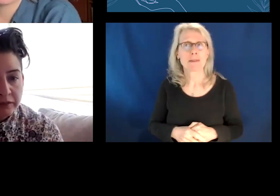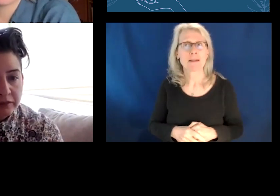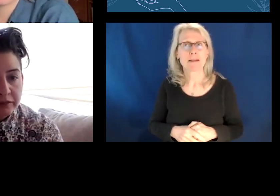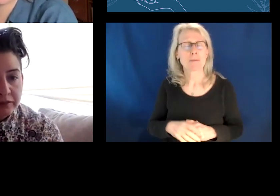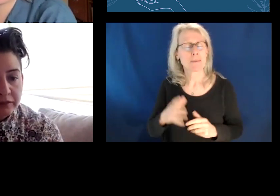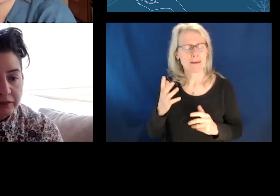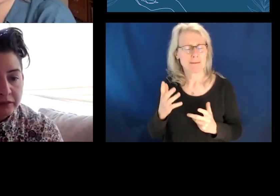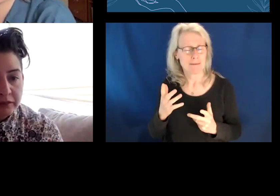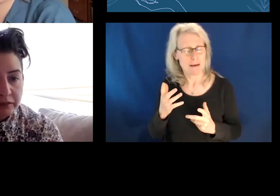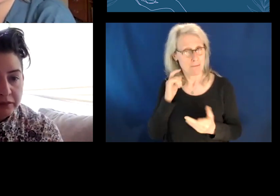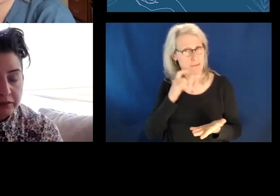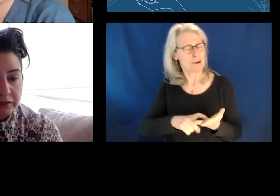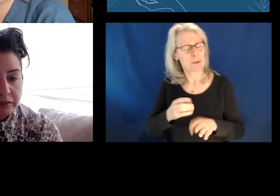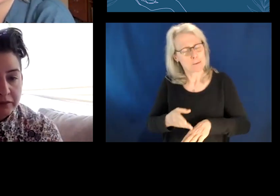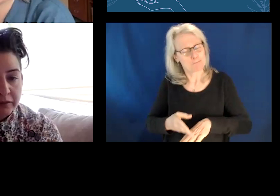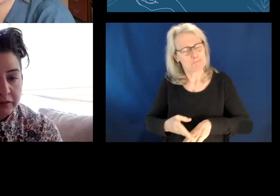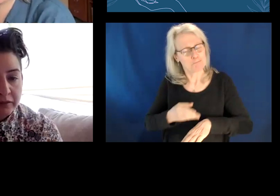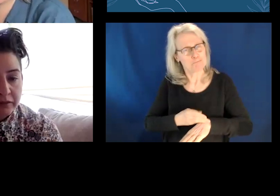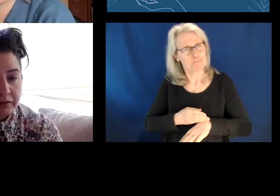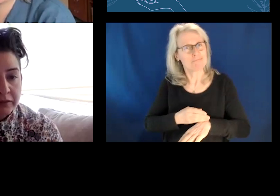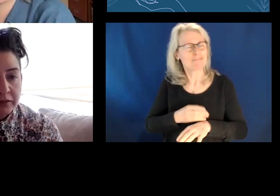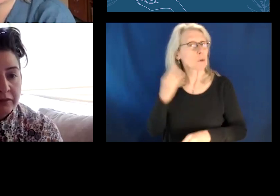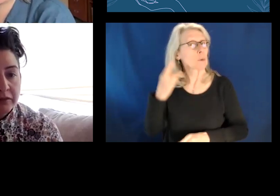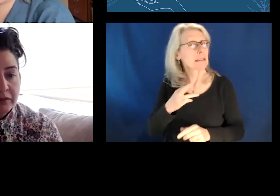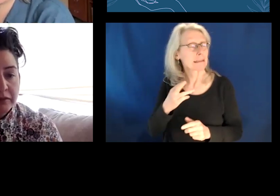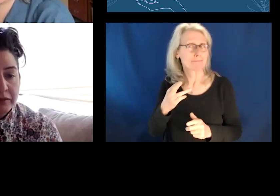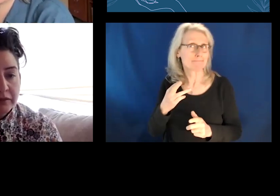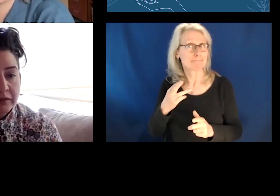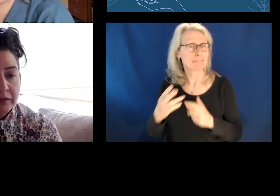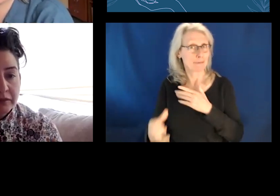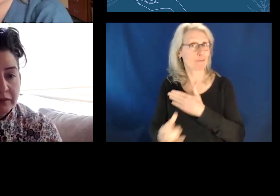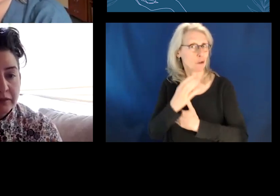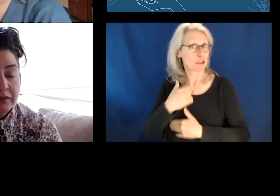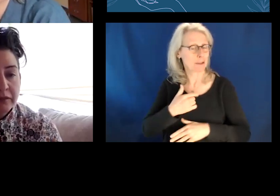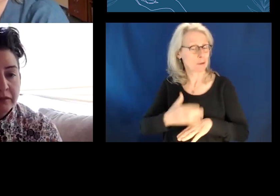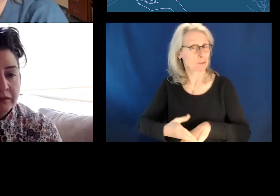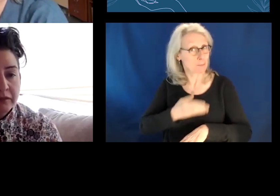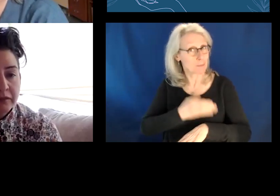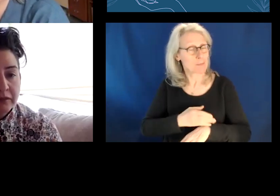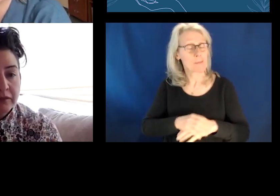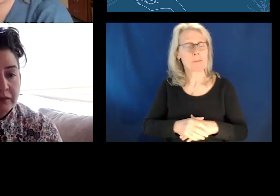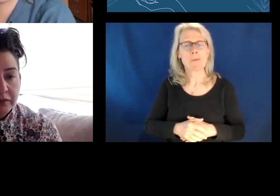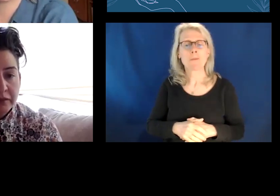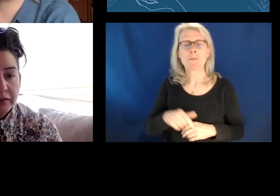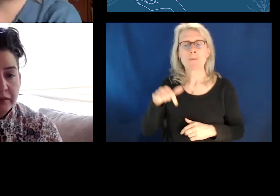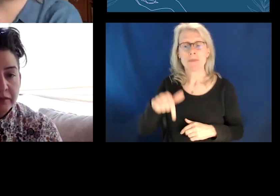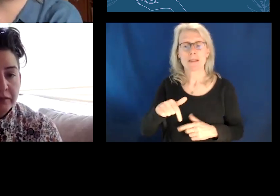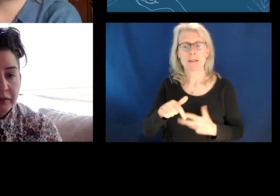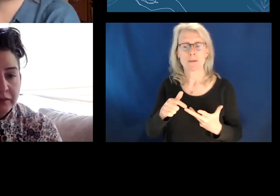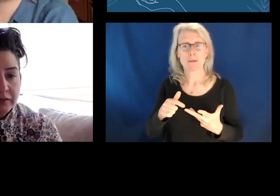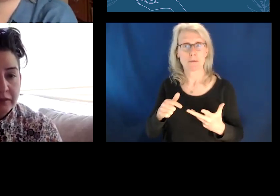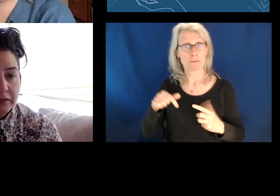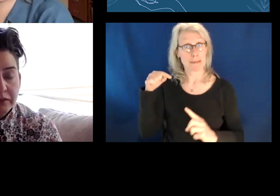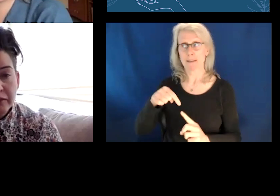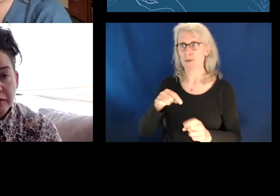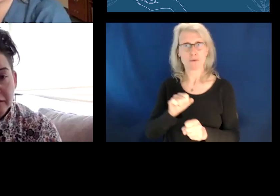become better at it and more aware of not when I don't do it is this particular job, like this role